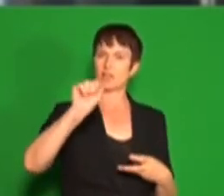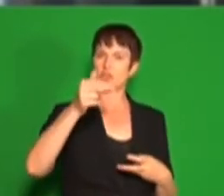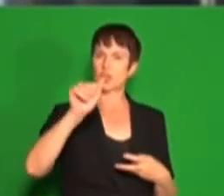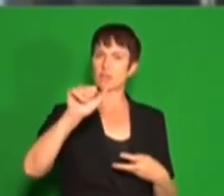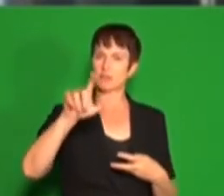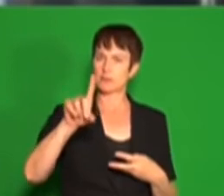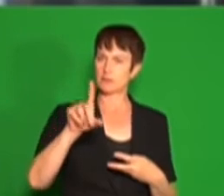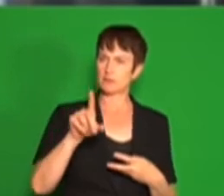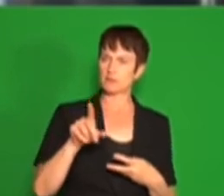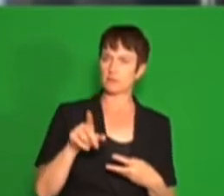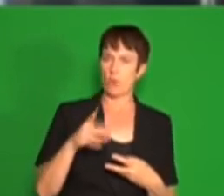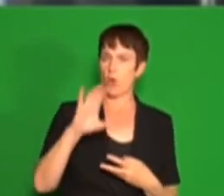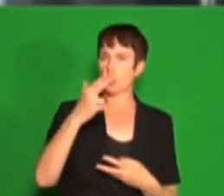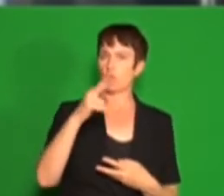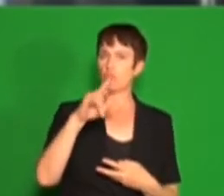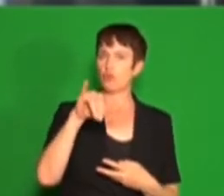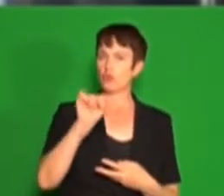any one of the two.